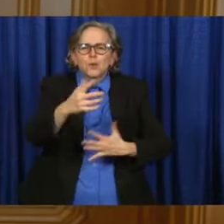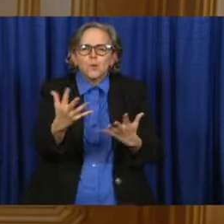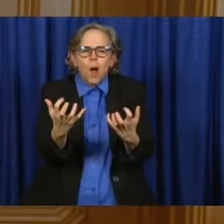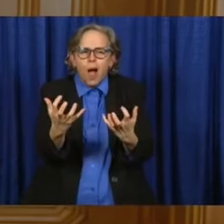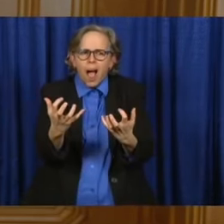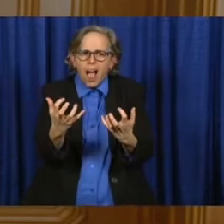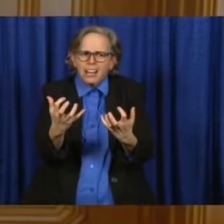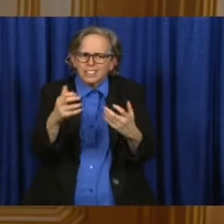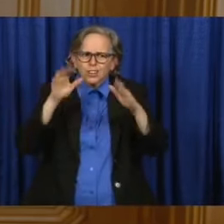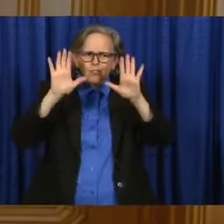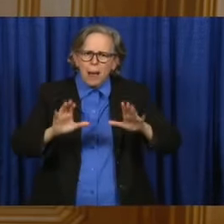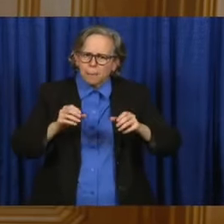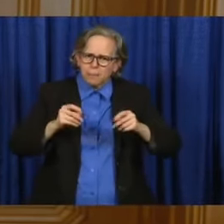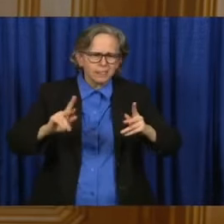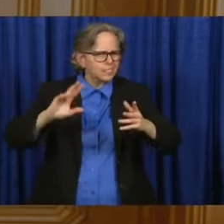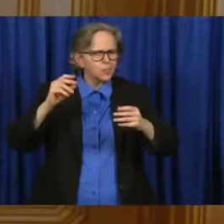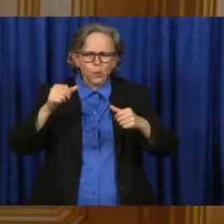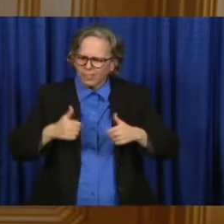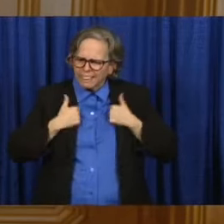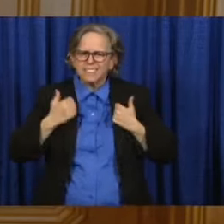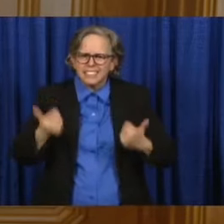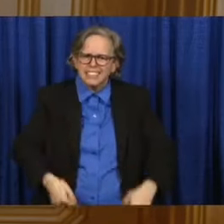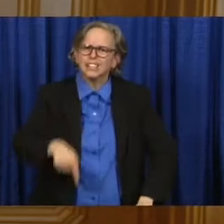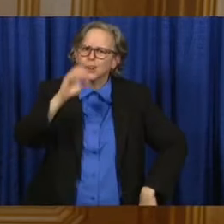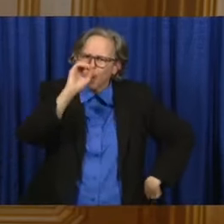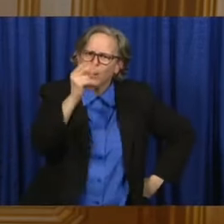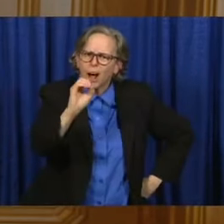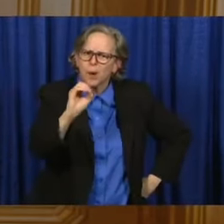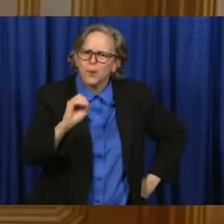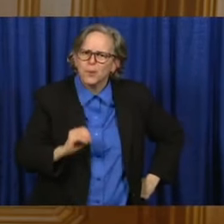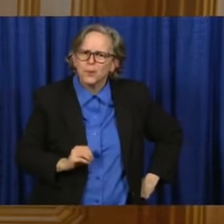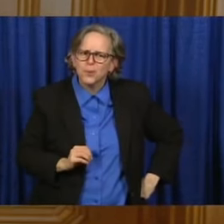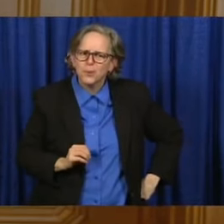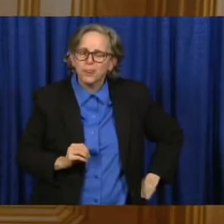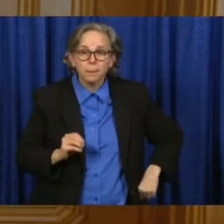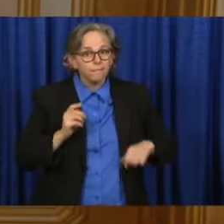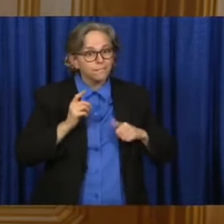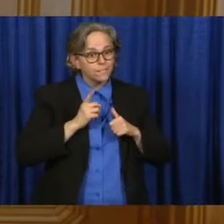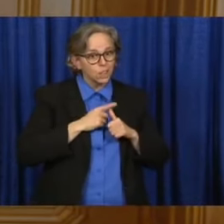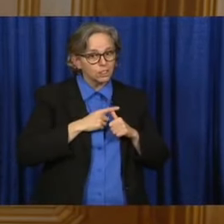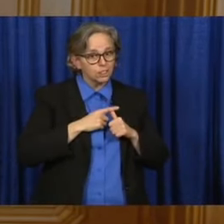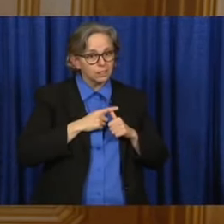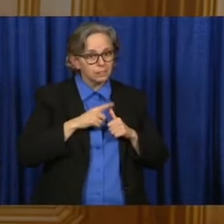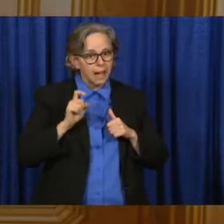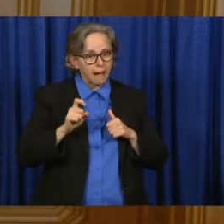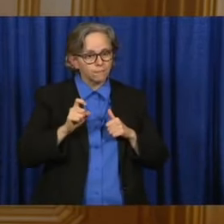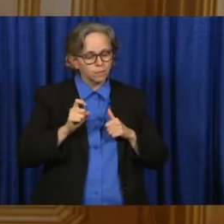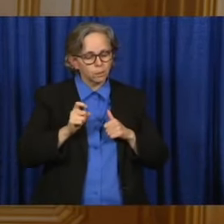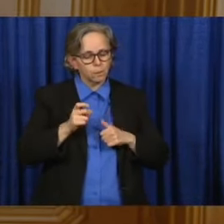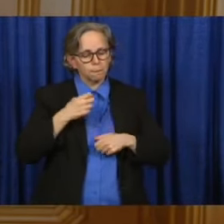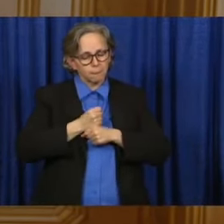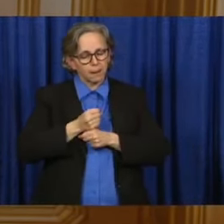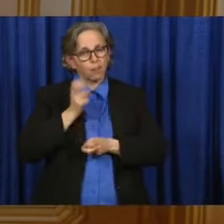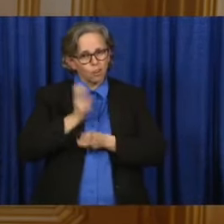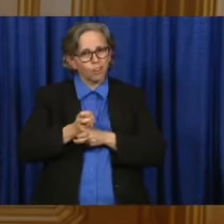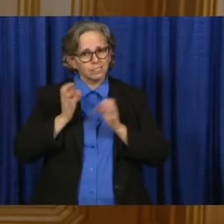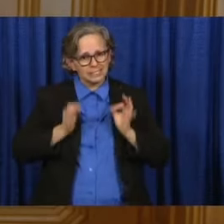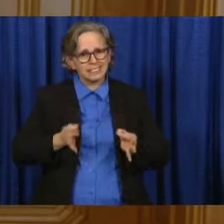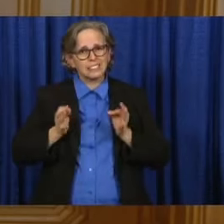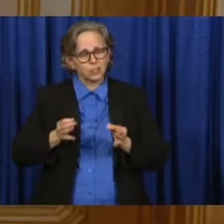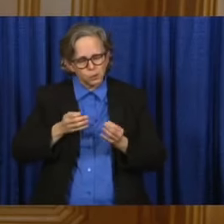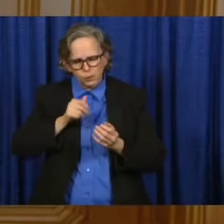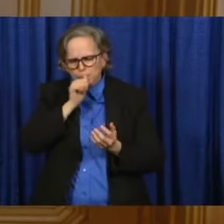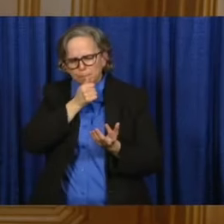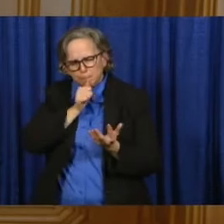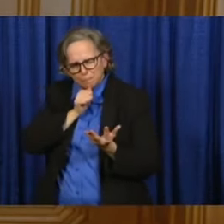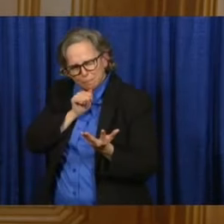But we've got to get through this. And what Ohioans are doing every day, what they're not